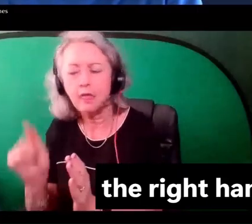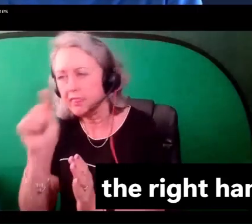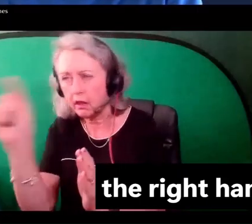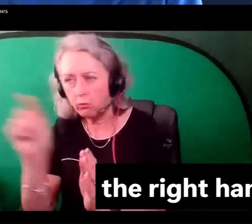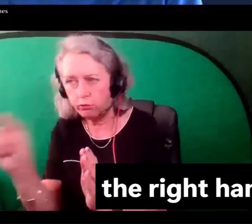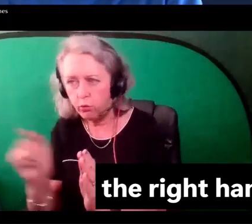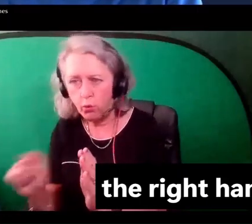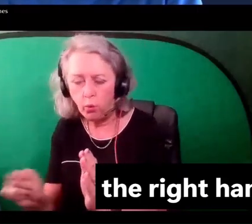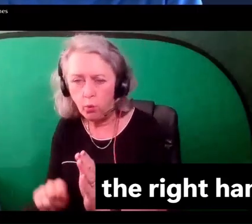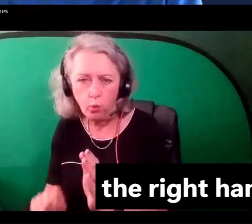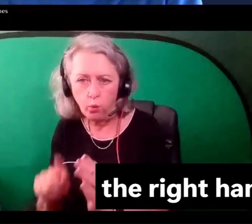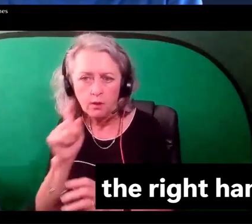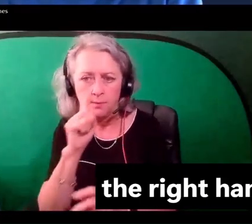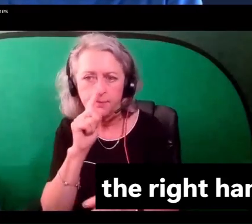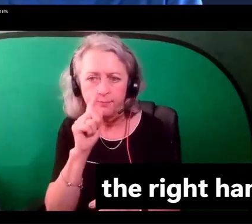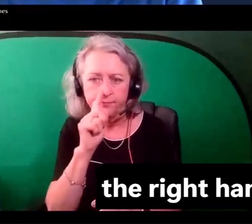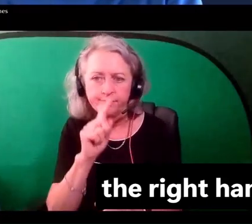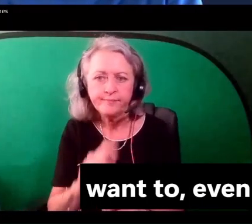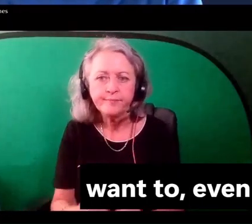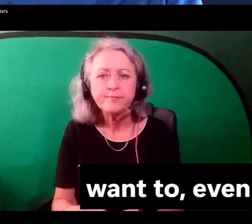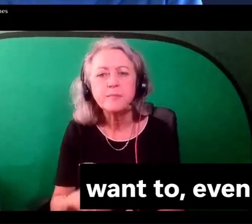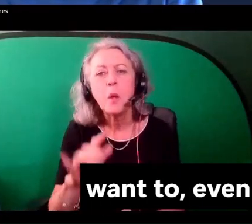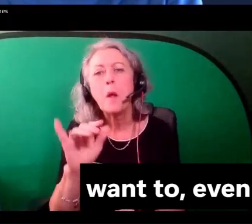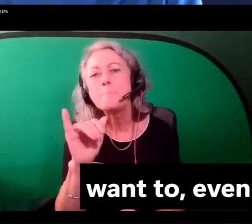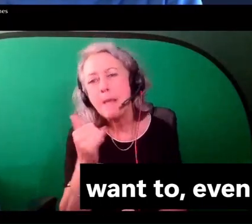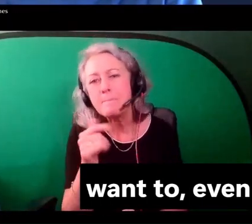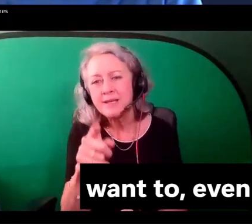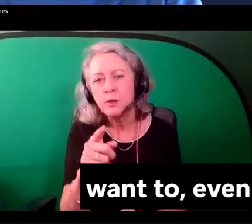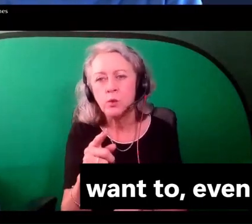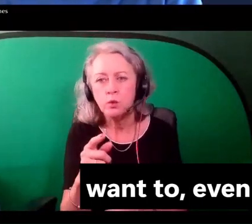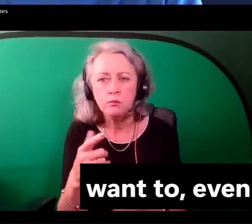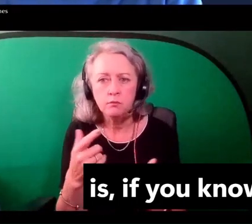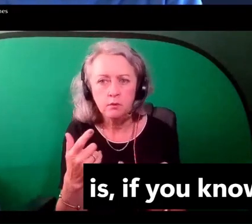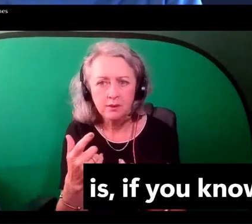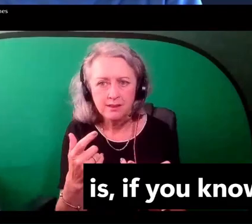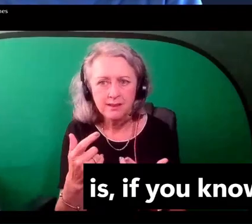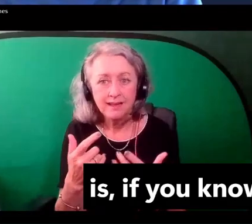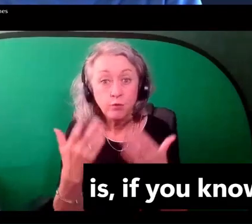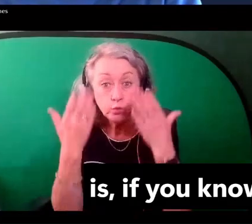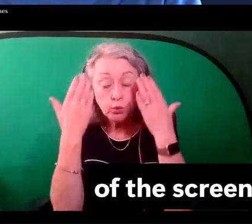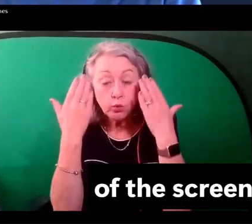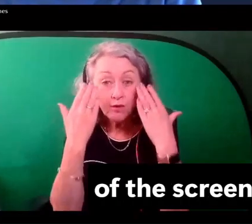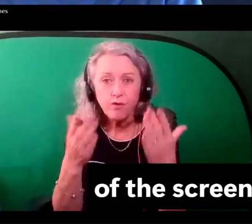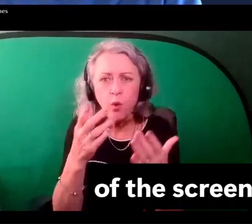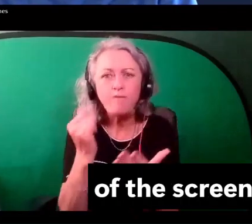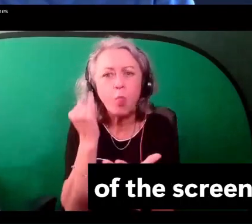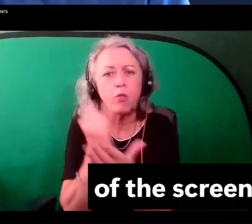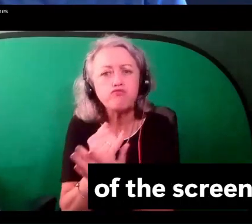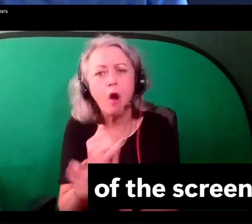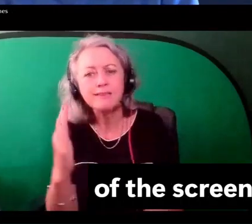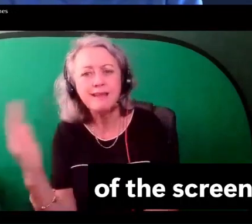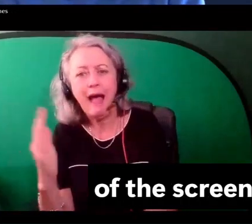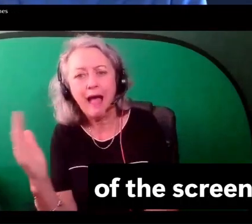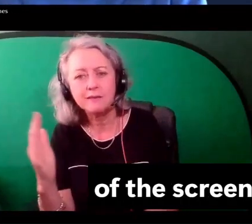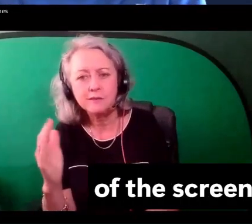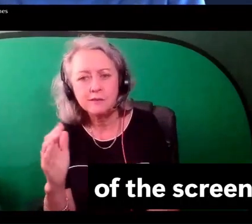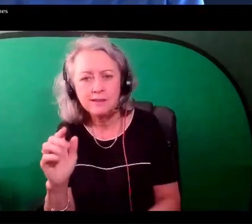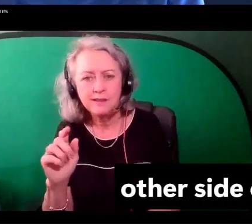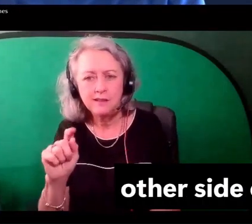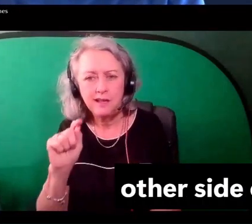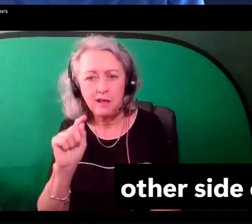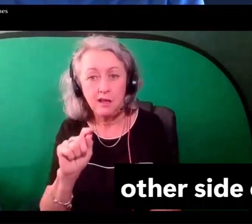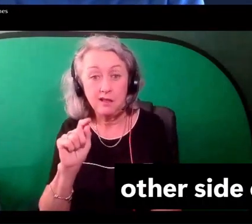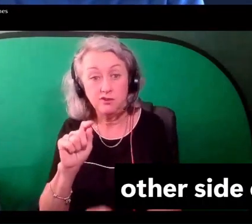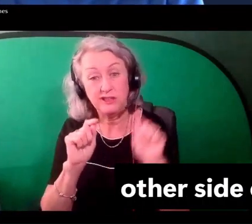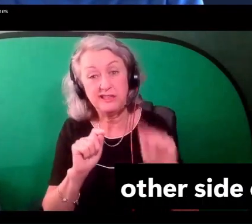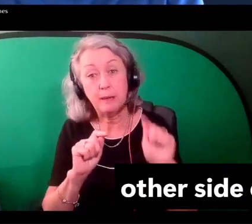right-hand side. So you might just want to, even if you don't know where it is, if you know you're on the wrong side of the screen, just tap randomly on the